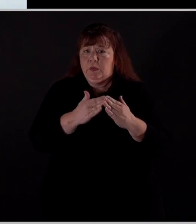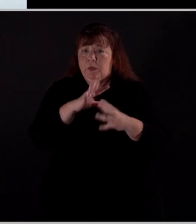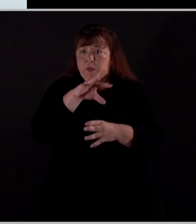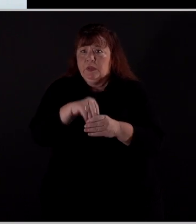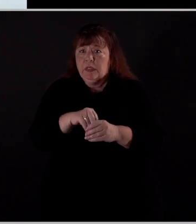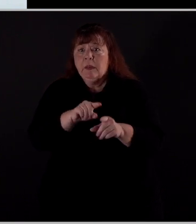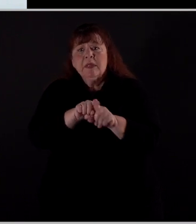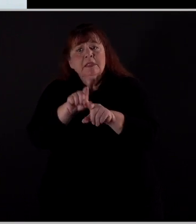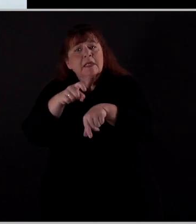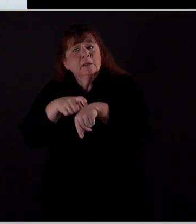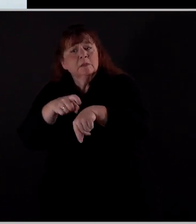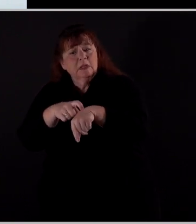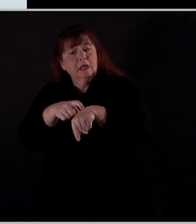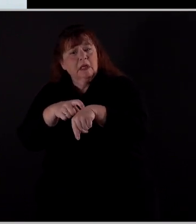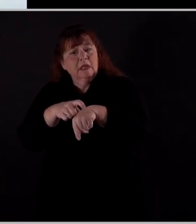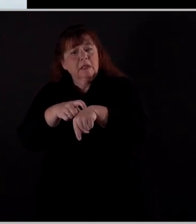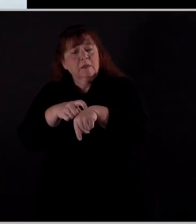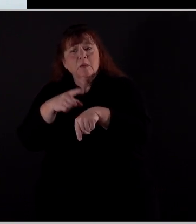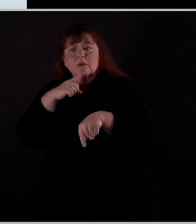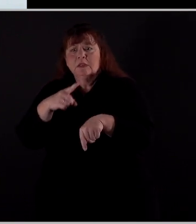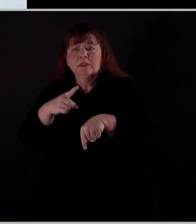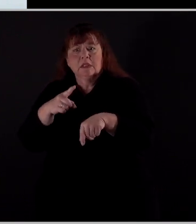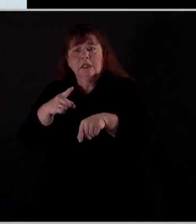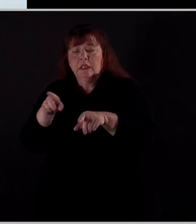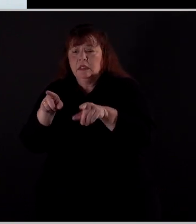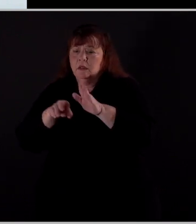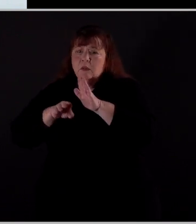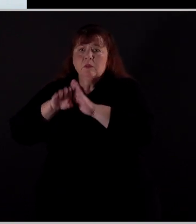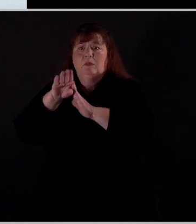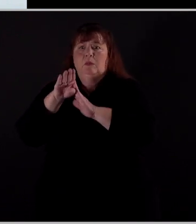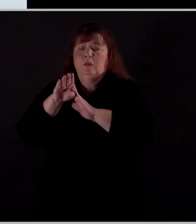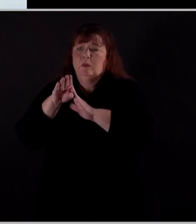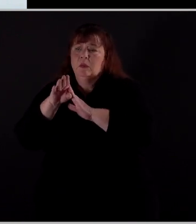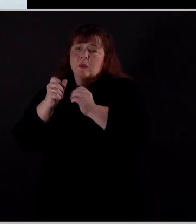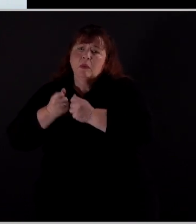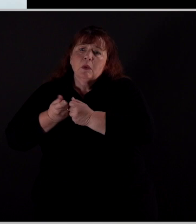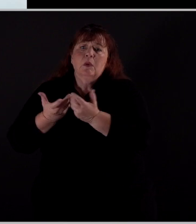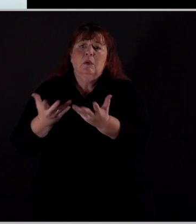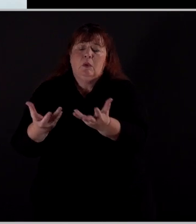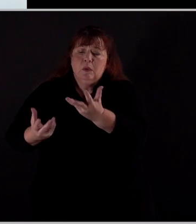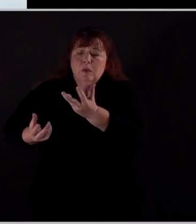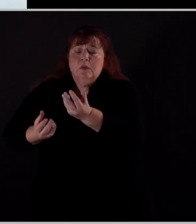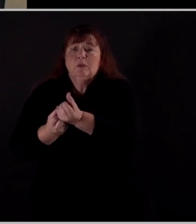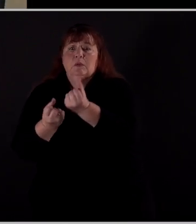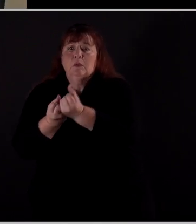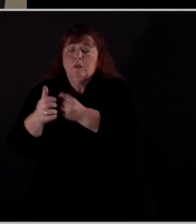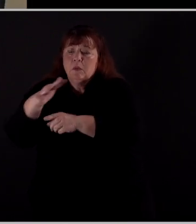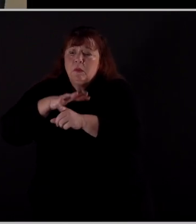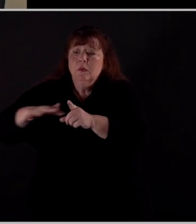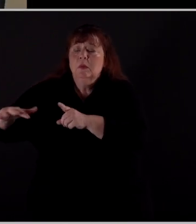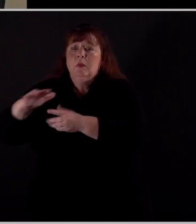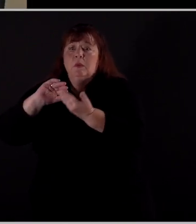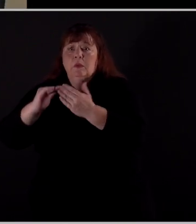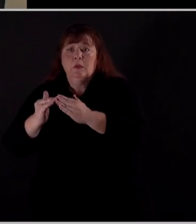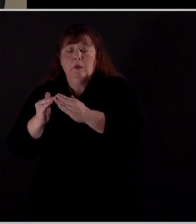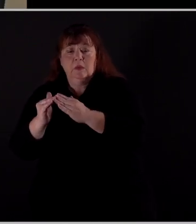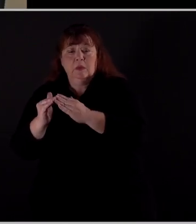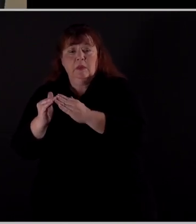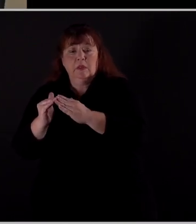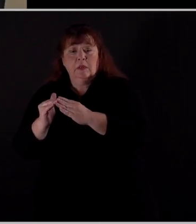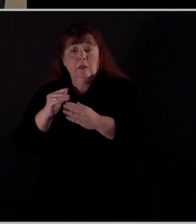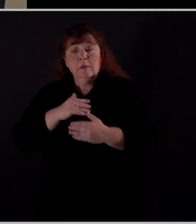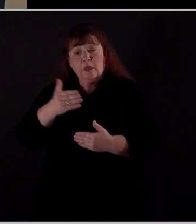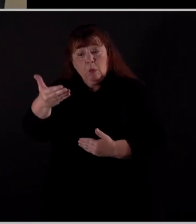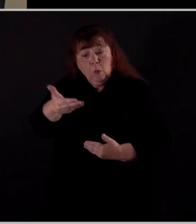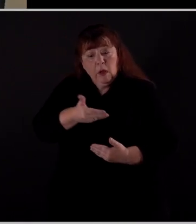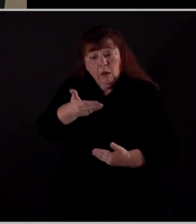but at the same time, an incredible outpouring of support from the surrounding community. The tension between being